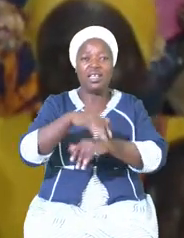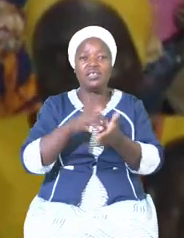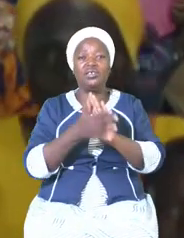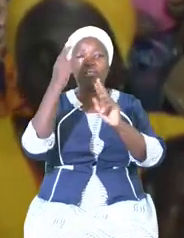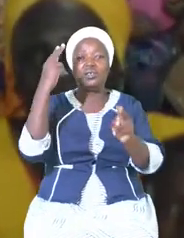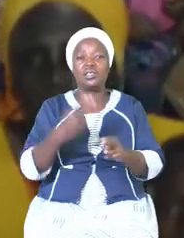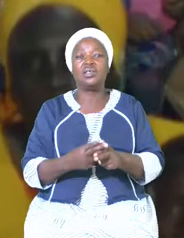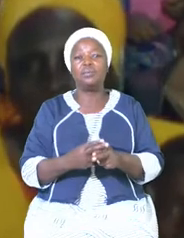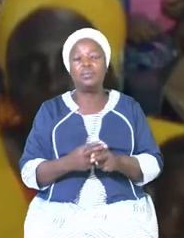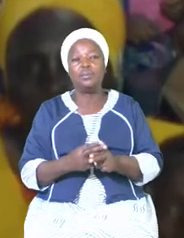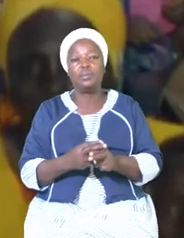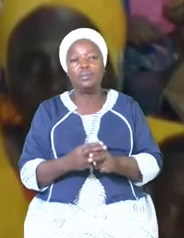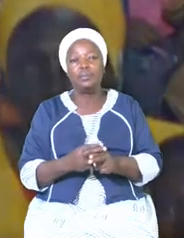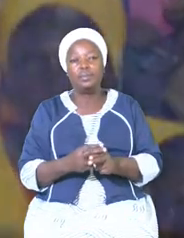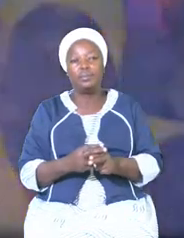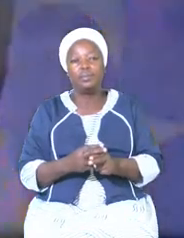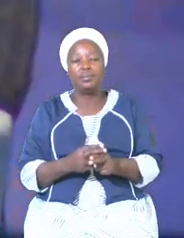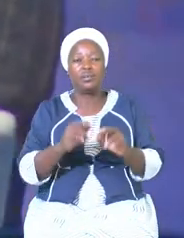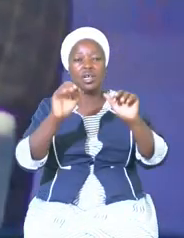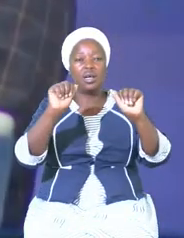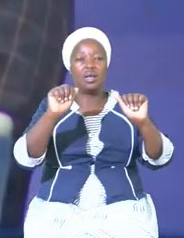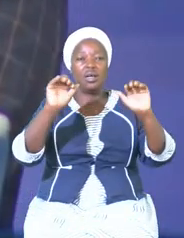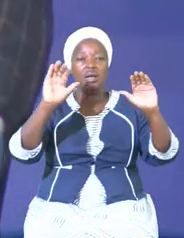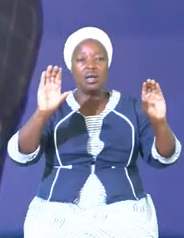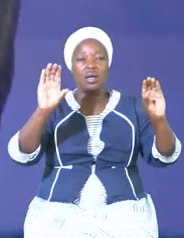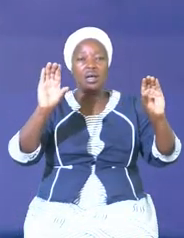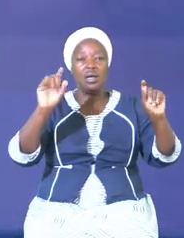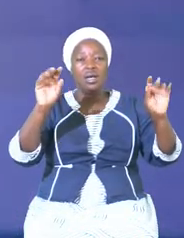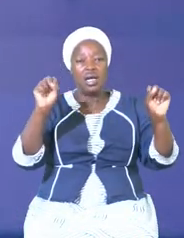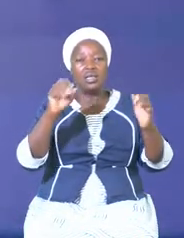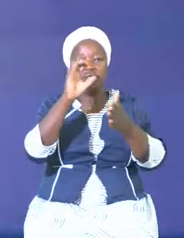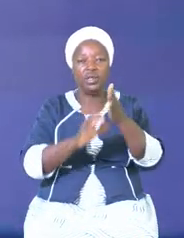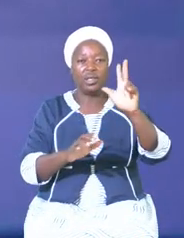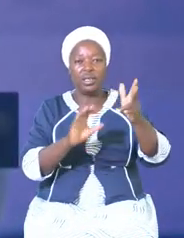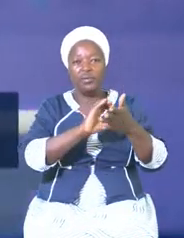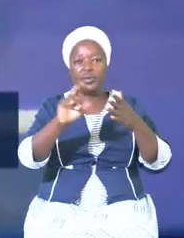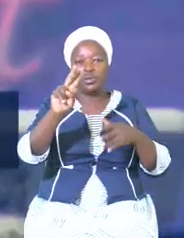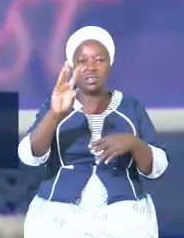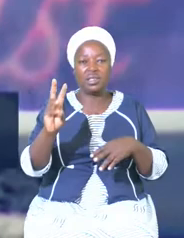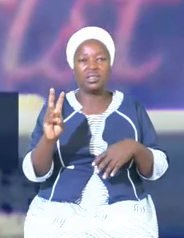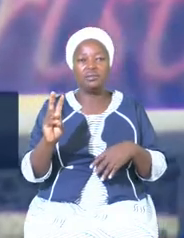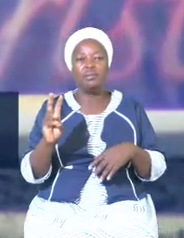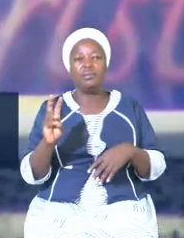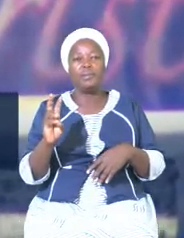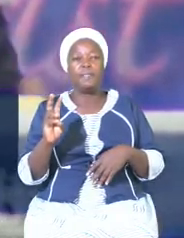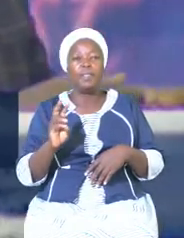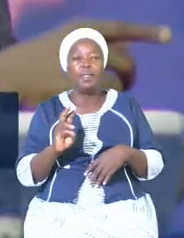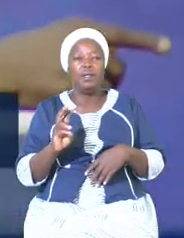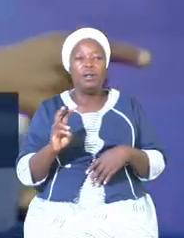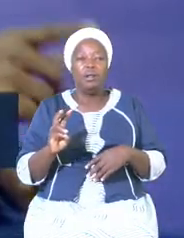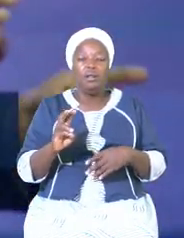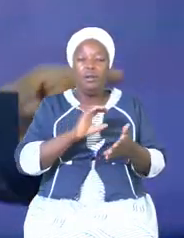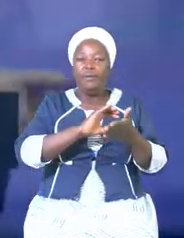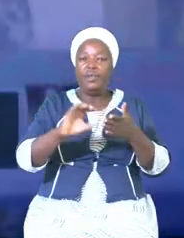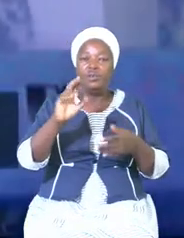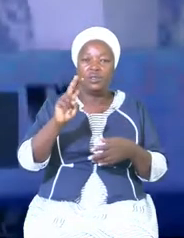name. Acts chapter 3, I'm reading from verse 26. Acts chapter 3, and we're looking at verse 26 unto